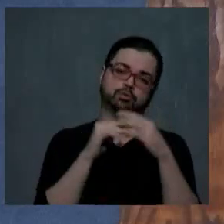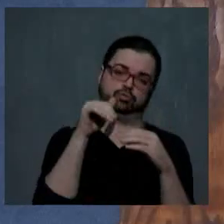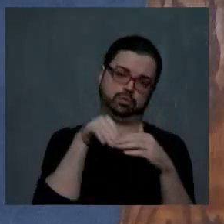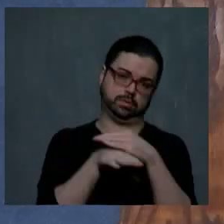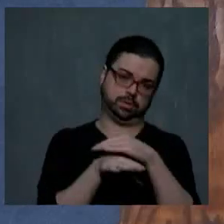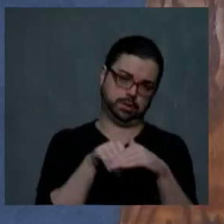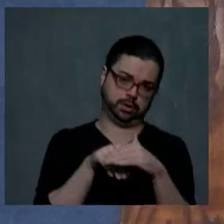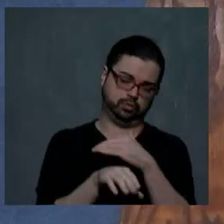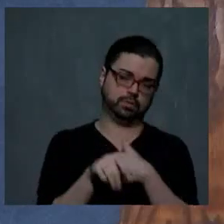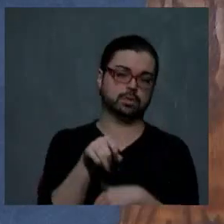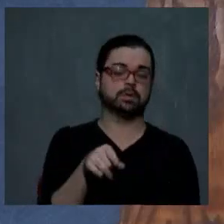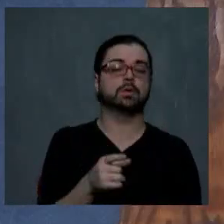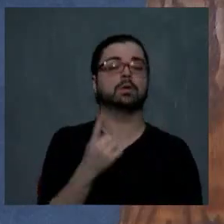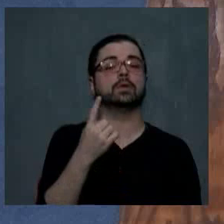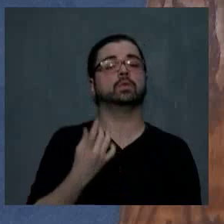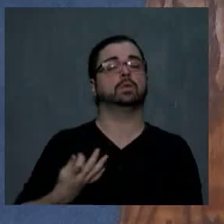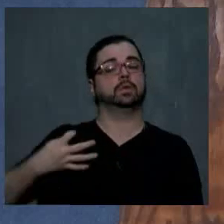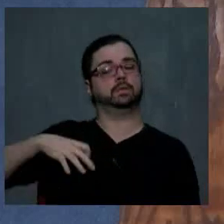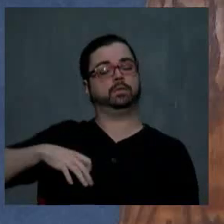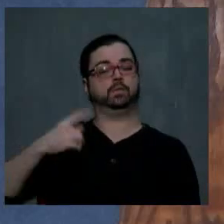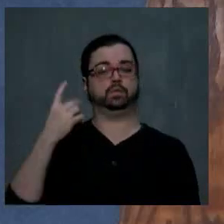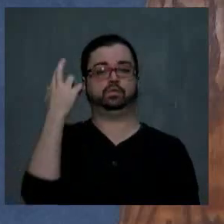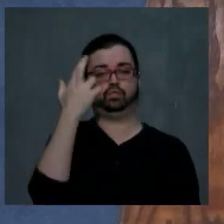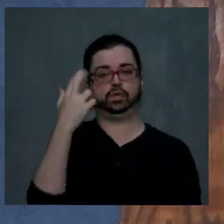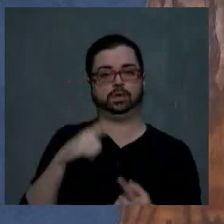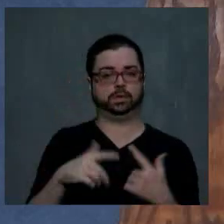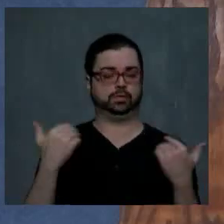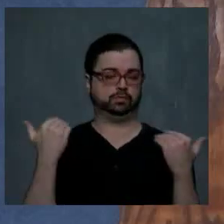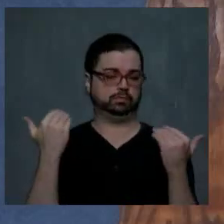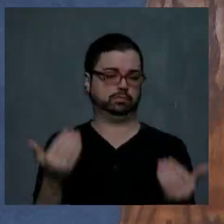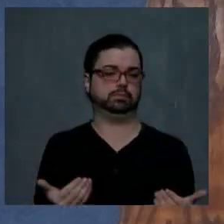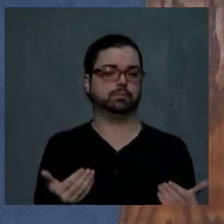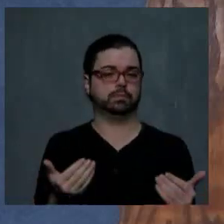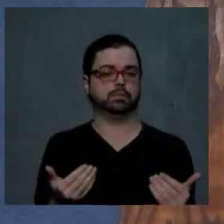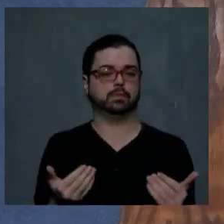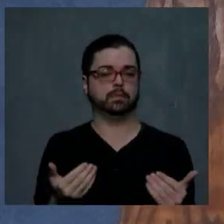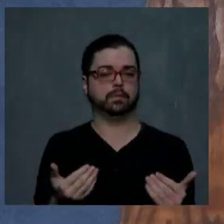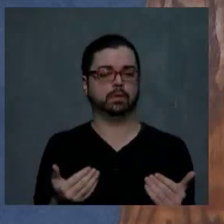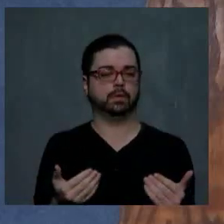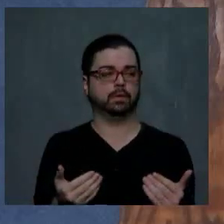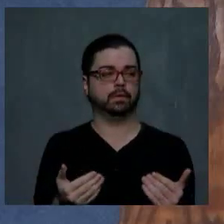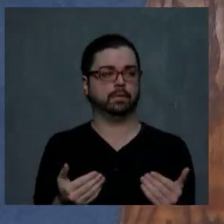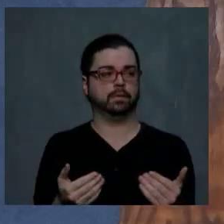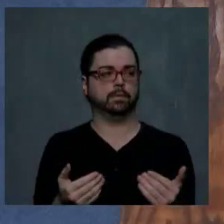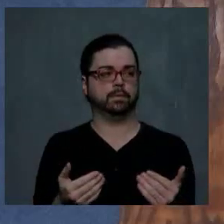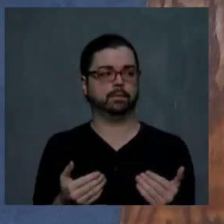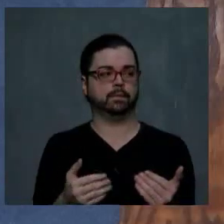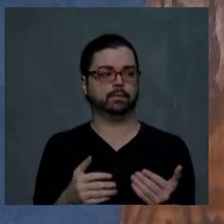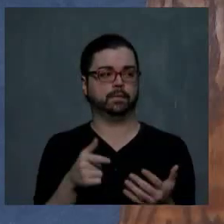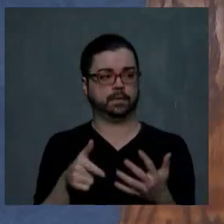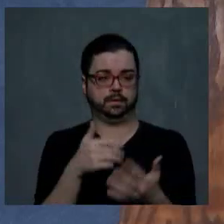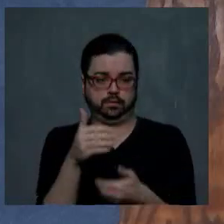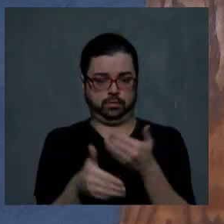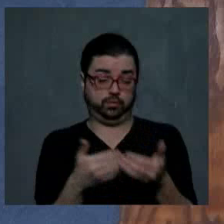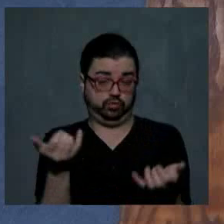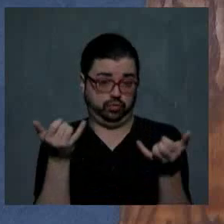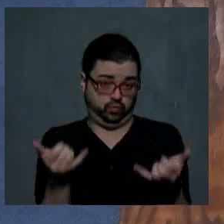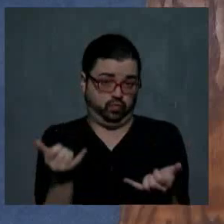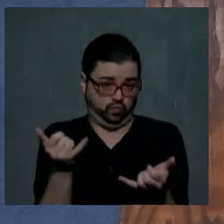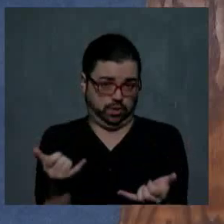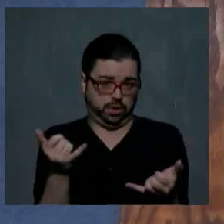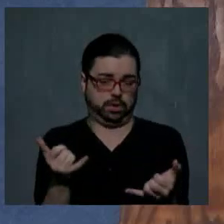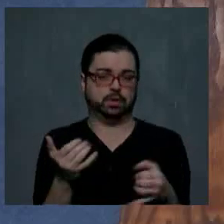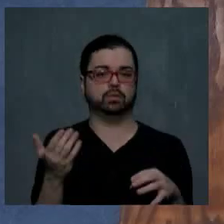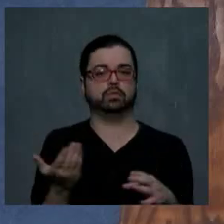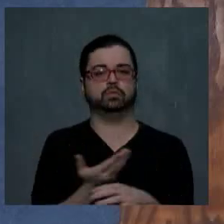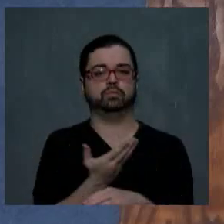The advantage of, or the reason to go through this operation right now and go through all the